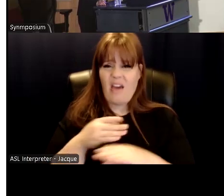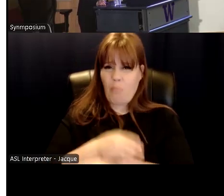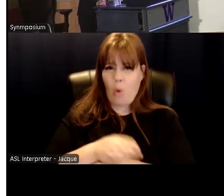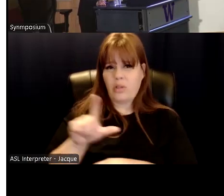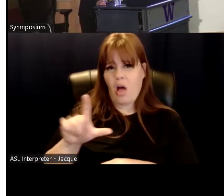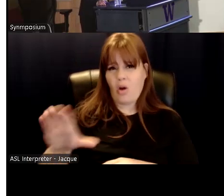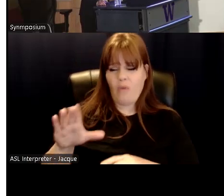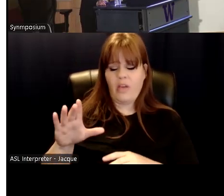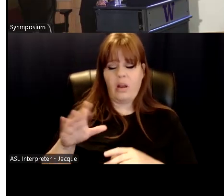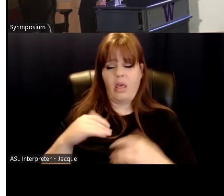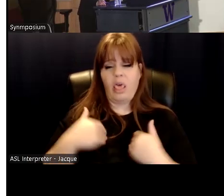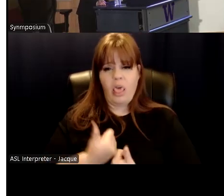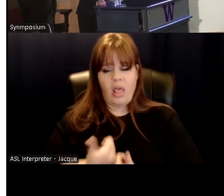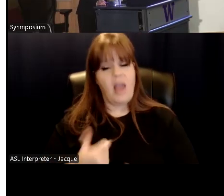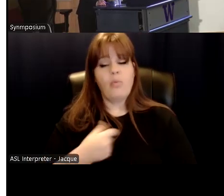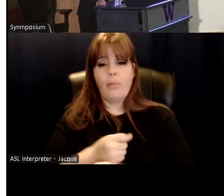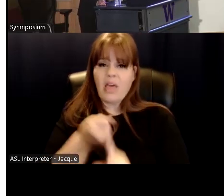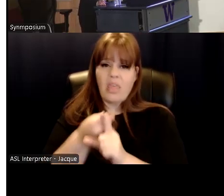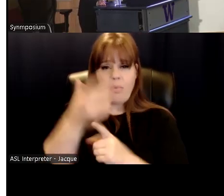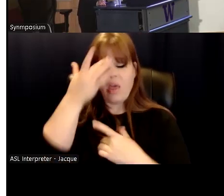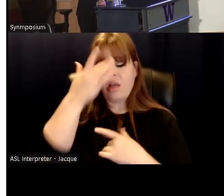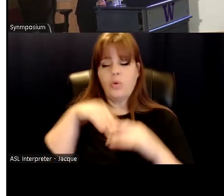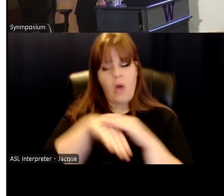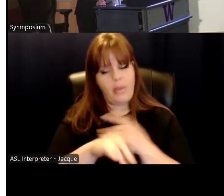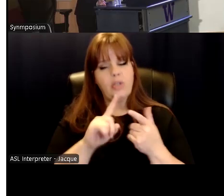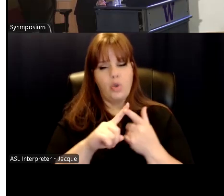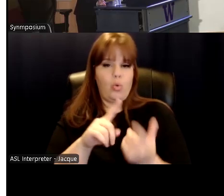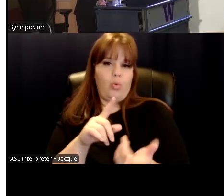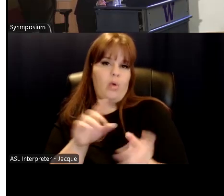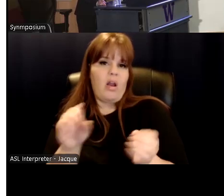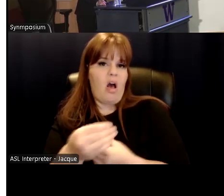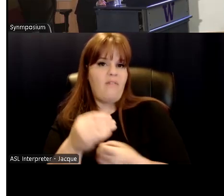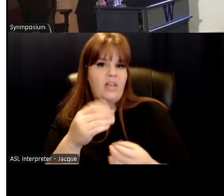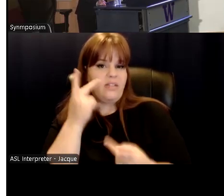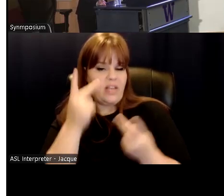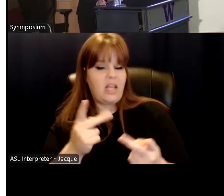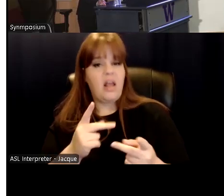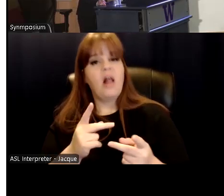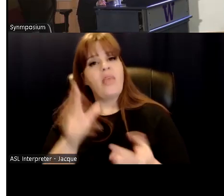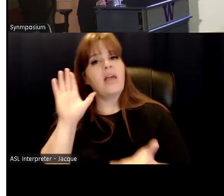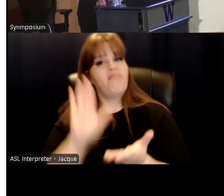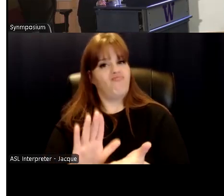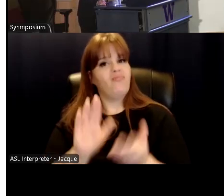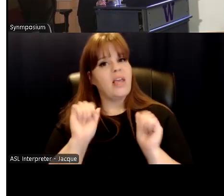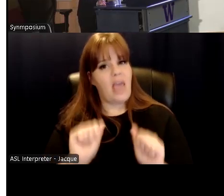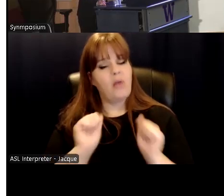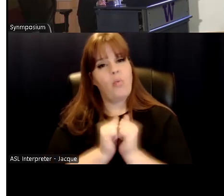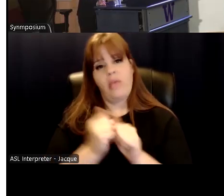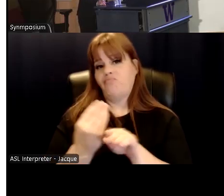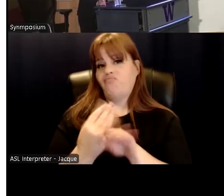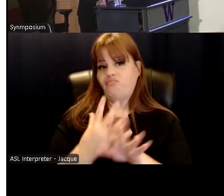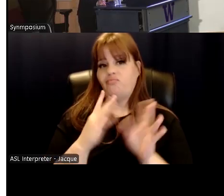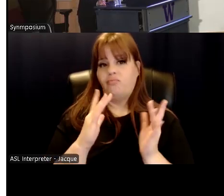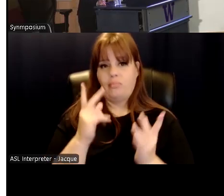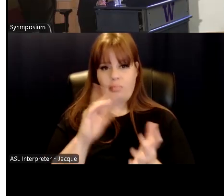to come into an in-person visit that can somewhat be mitigated from a telemedicine visit. It also allows better access for those that